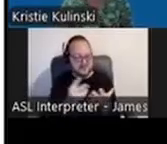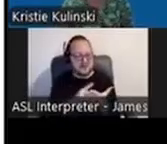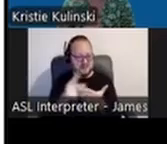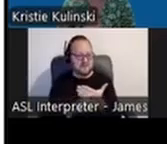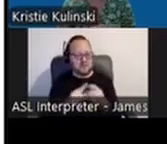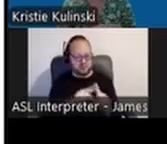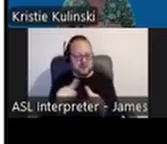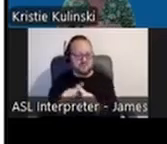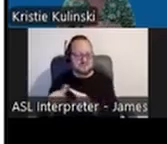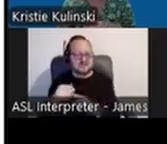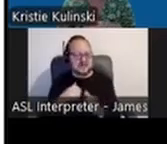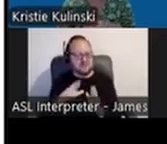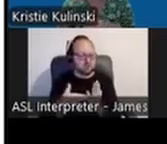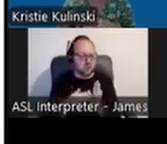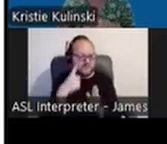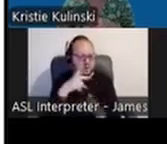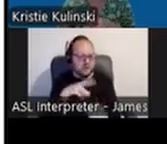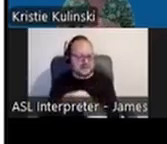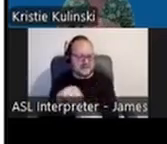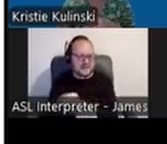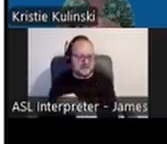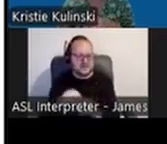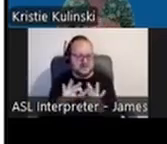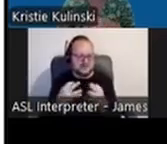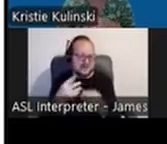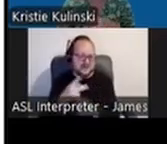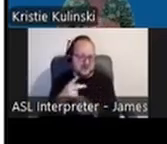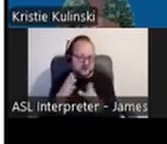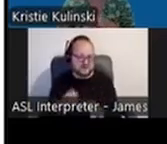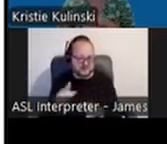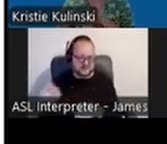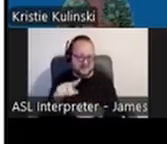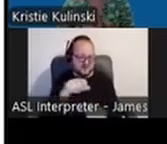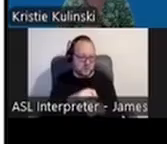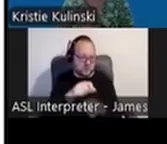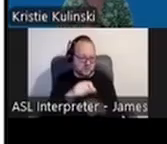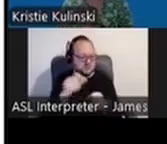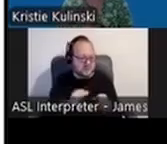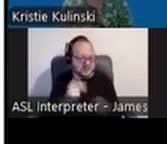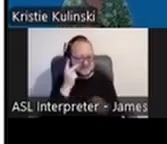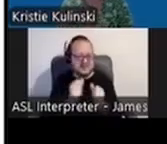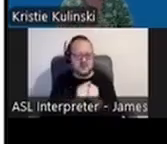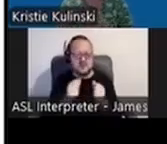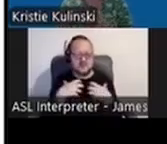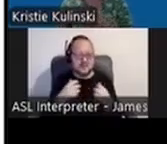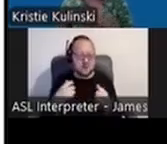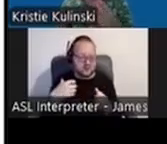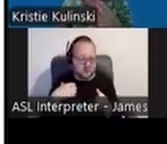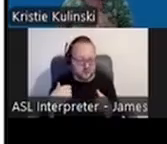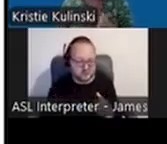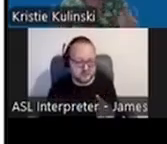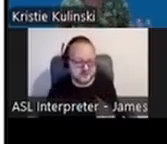role for engaging family caregivers in this work as well. I can see it with the health coaching, with healthy ideas, meal